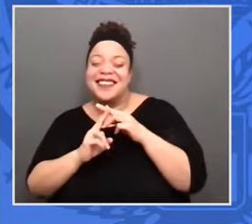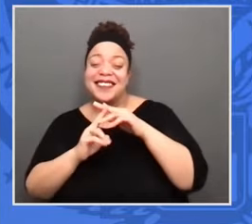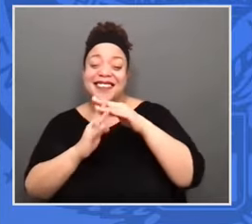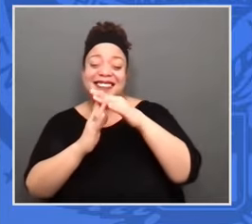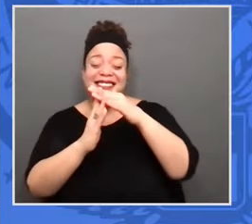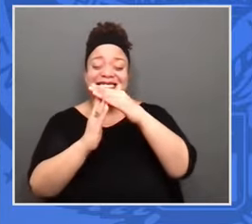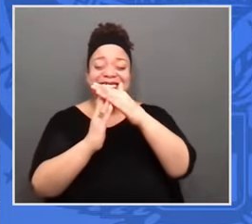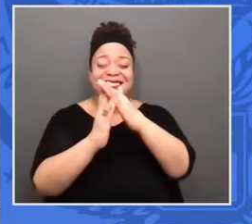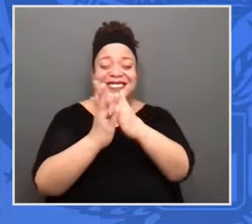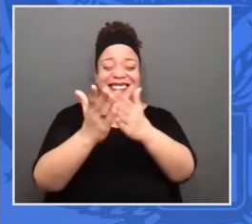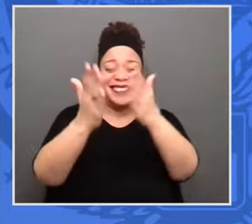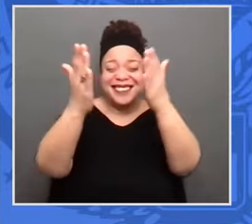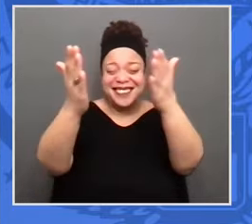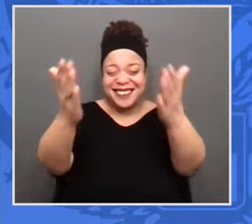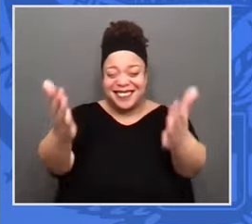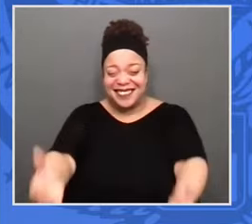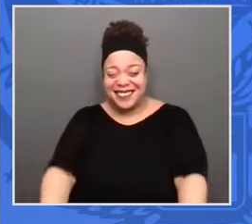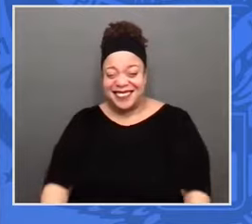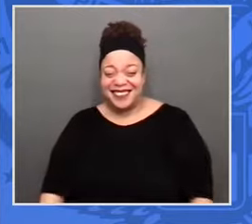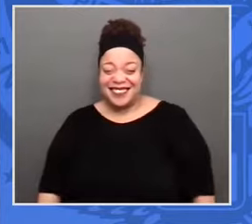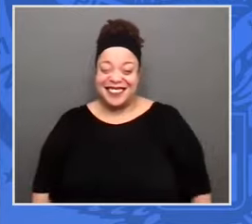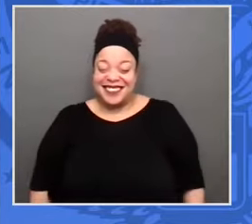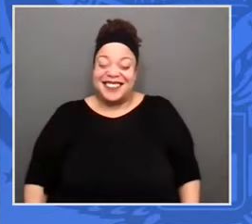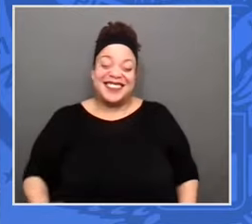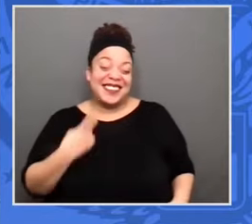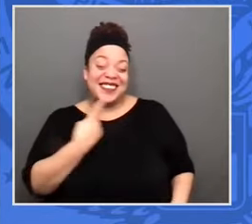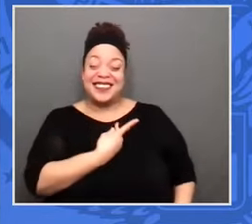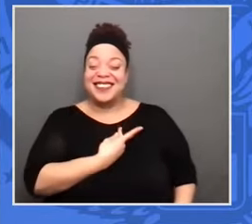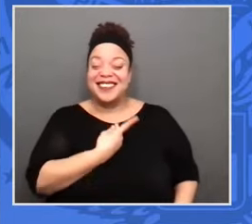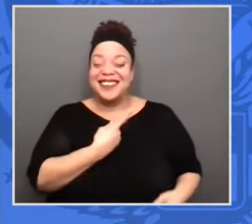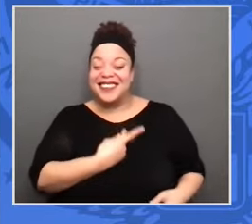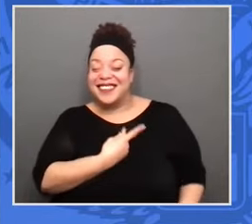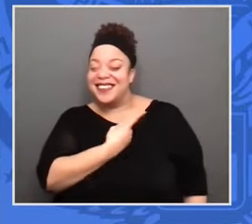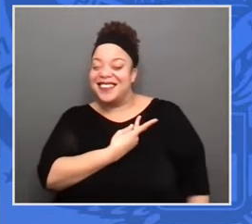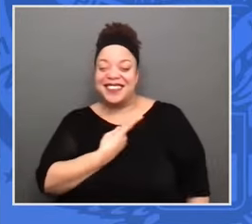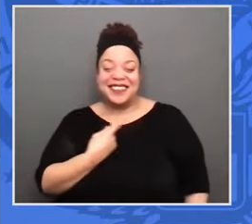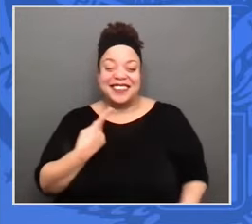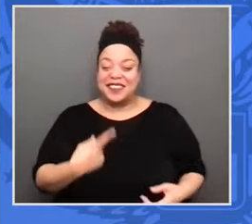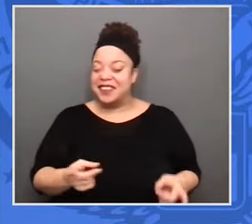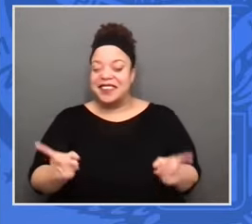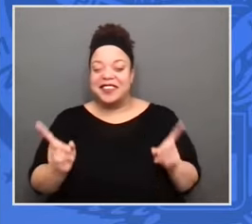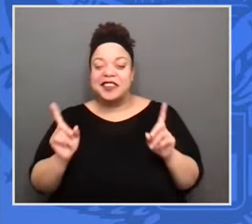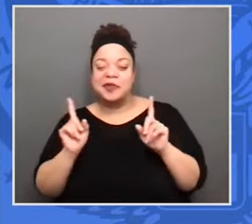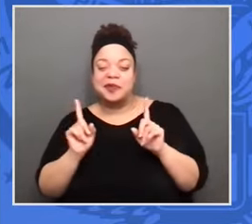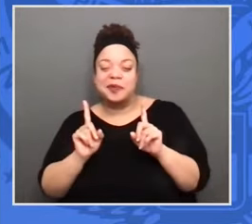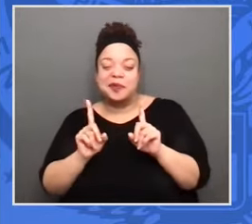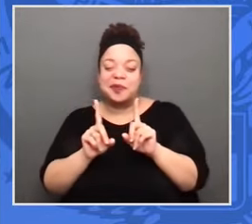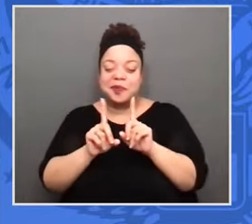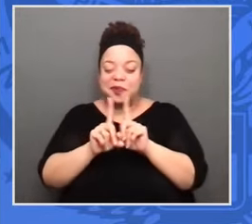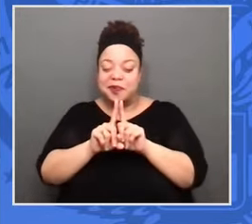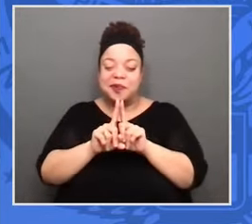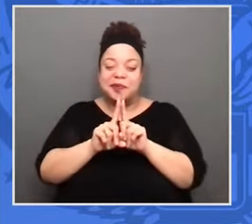Oh, meet me in a land of hope and